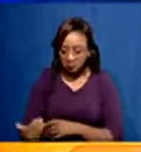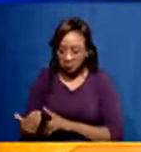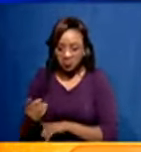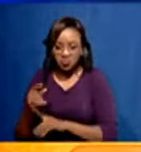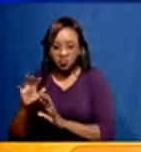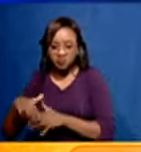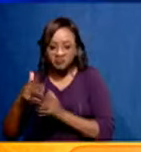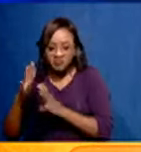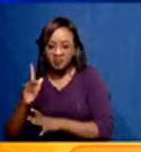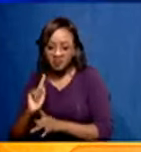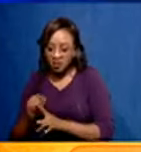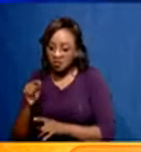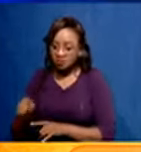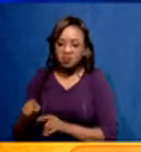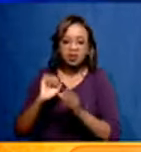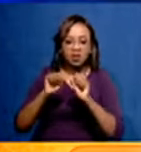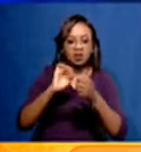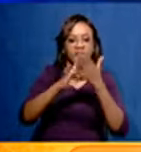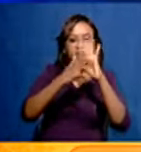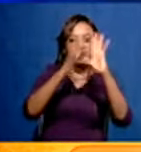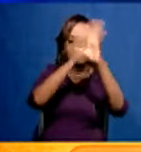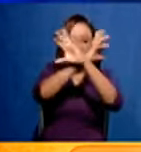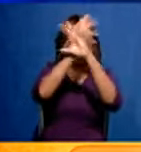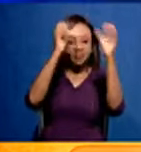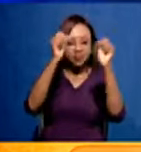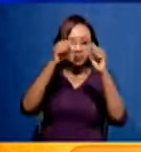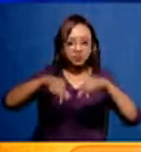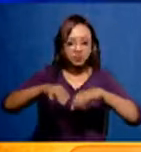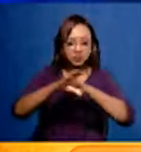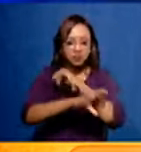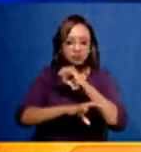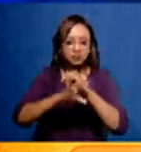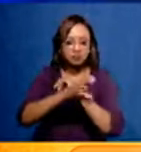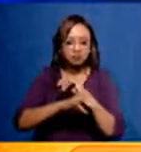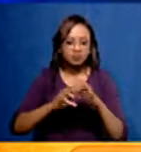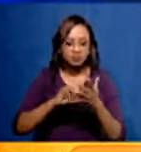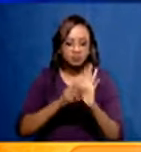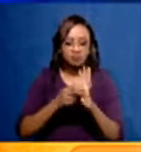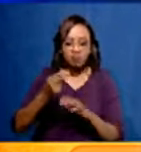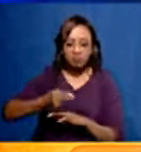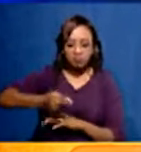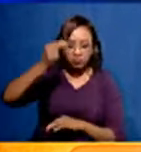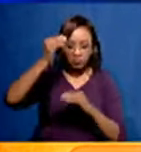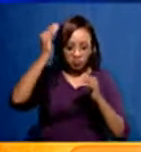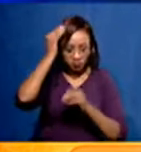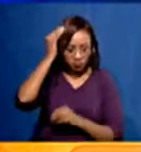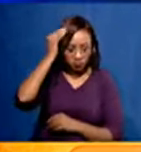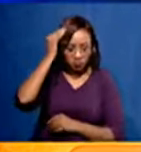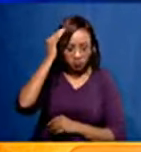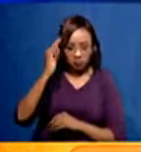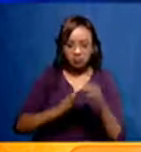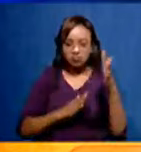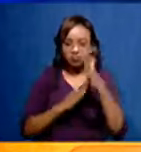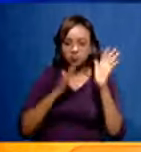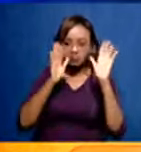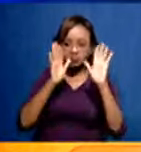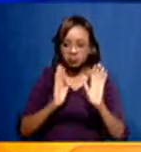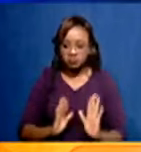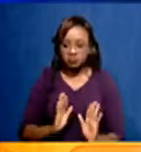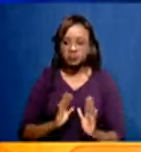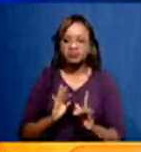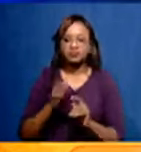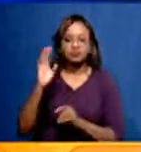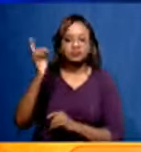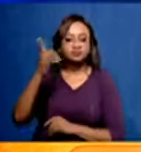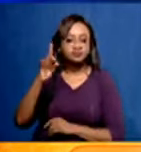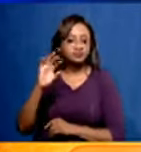smallholder farmer, Jeff, can become the president of a great nation. Mm. So higher education is vital. The University of Nairobi is